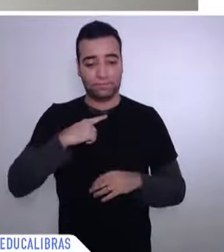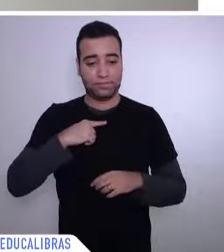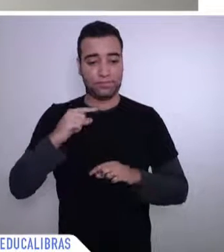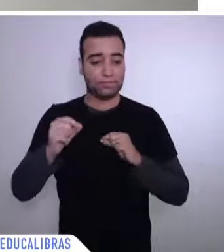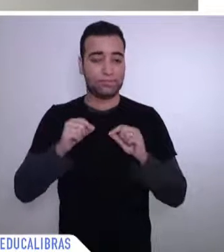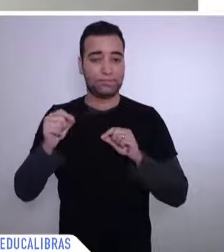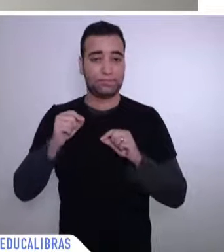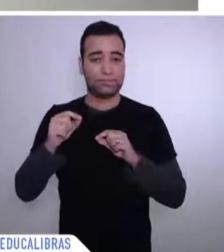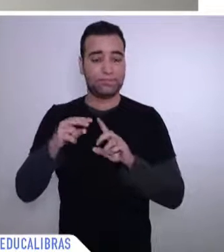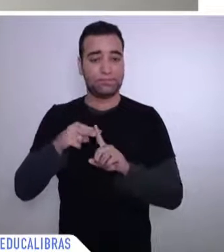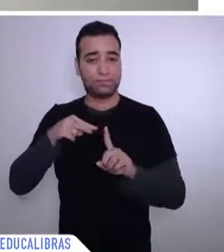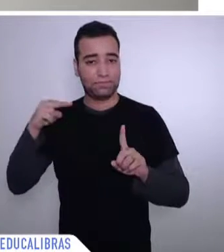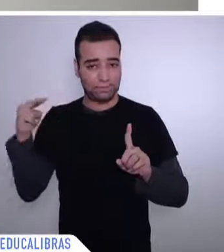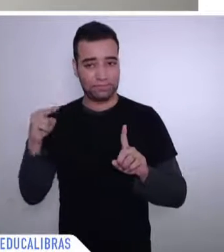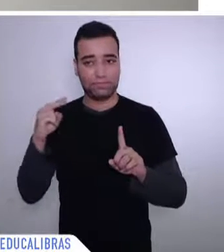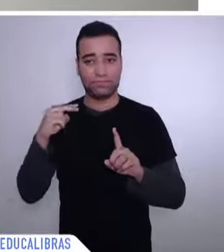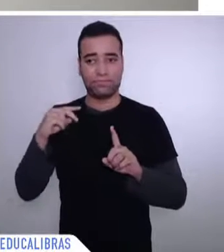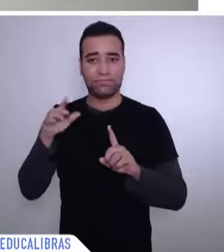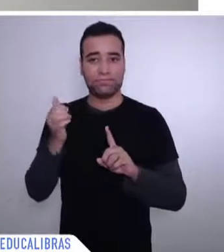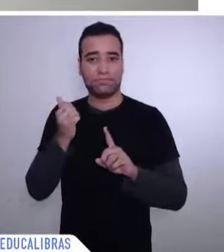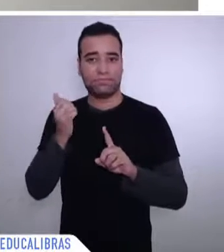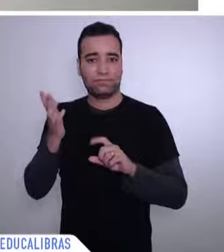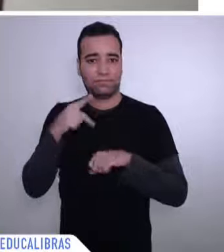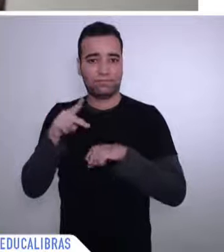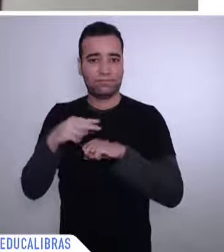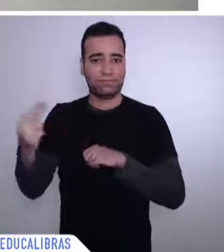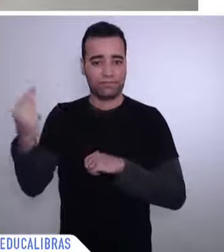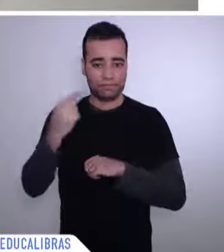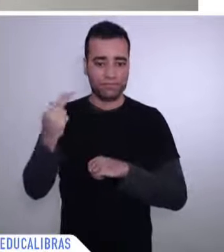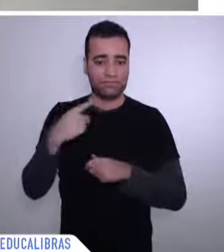in the fields of social protection and social security and gender.